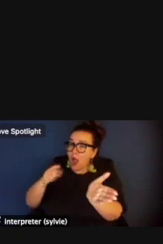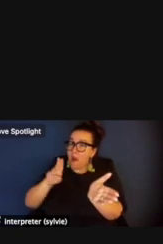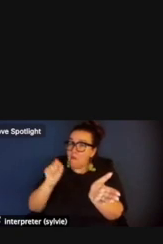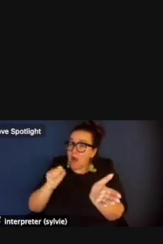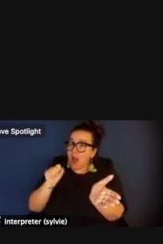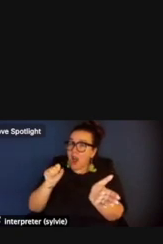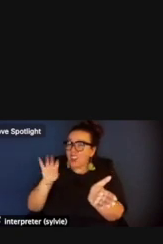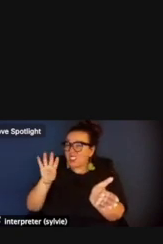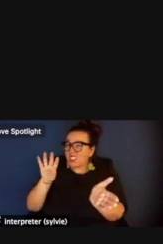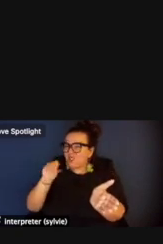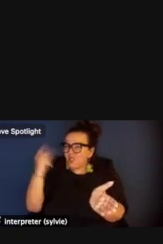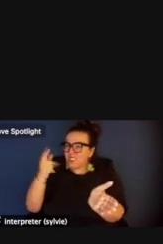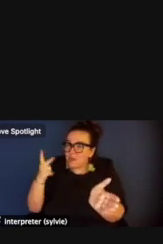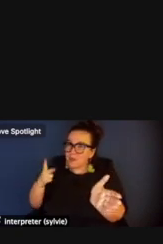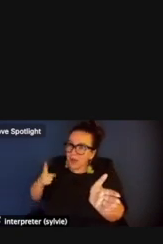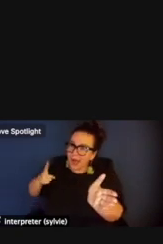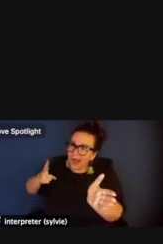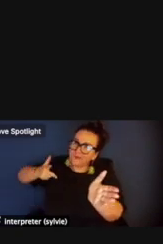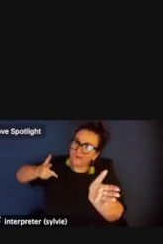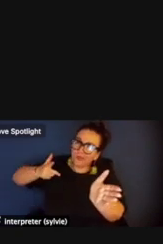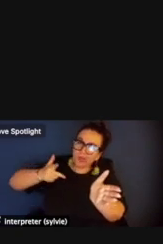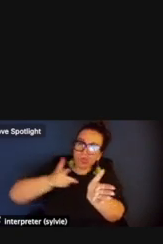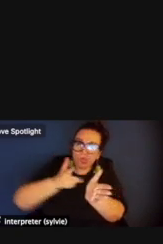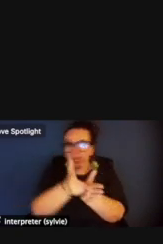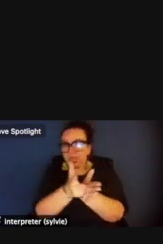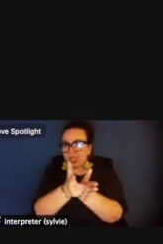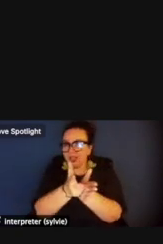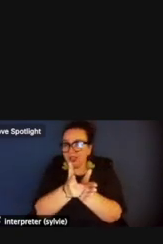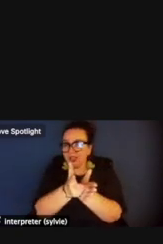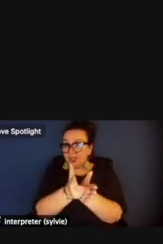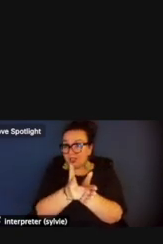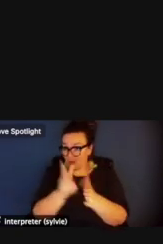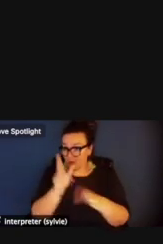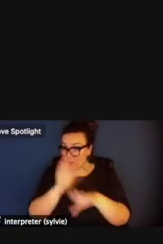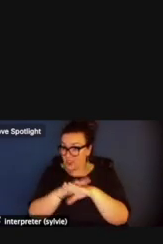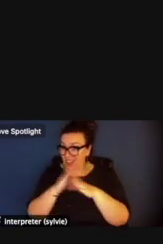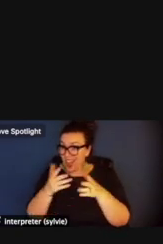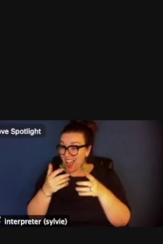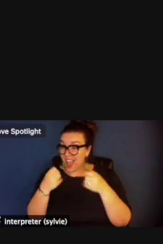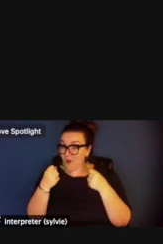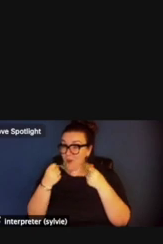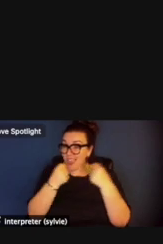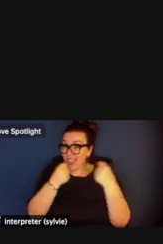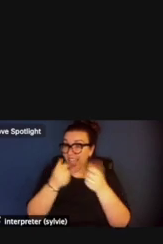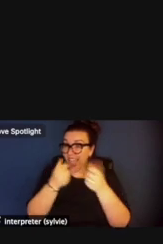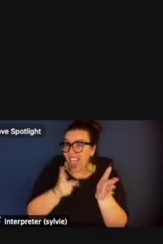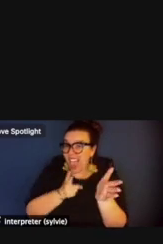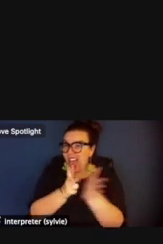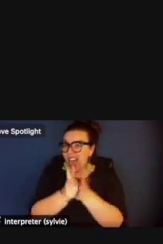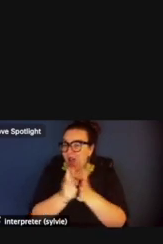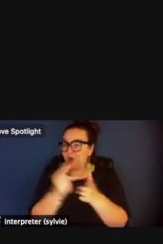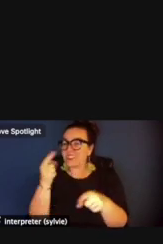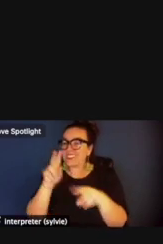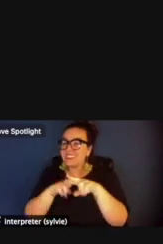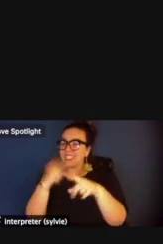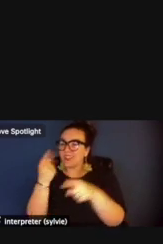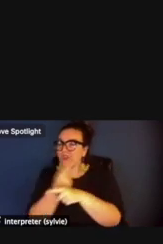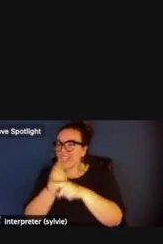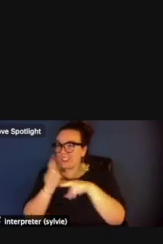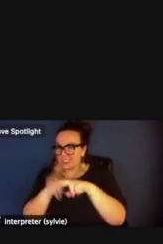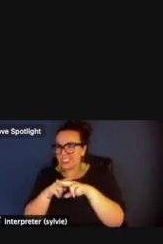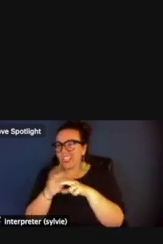47 people. Yeah. Were we on the bus when they put it on, or we were in regular seats? We're in